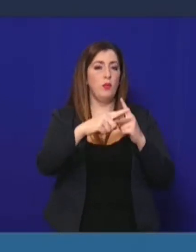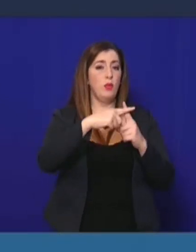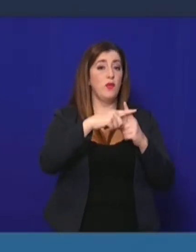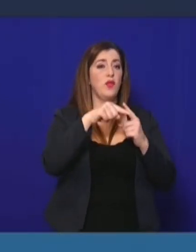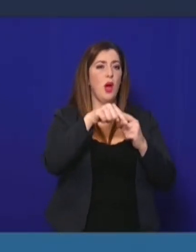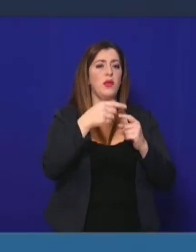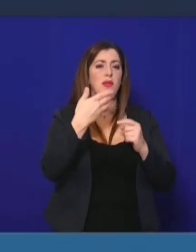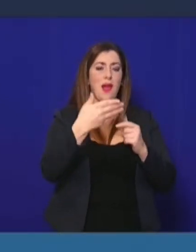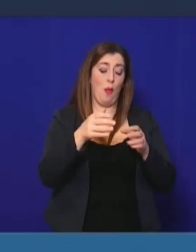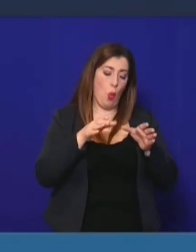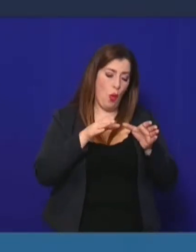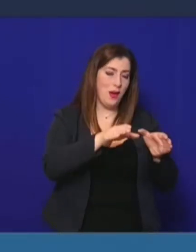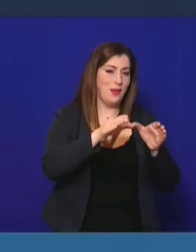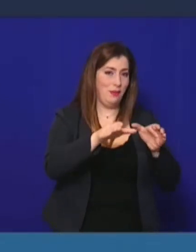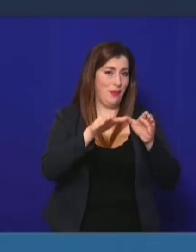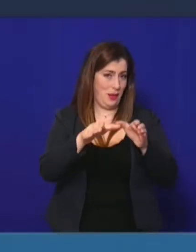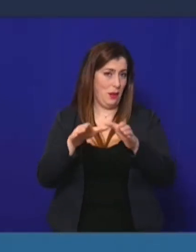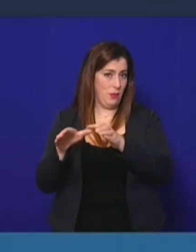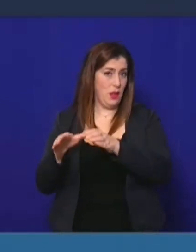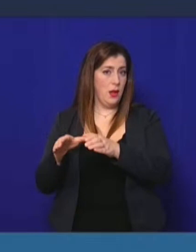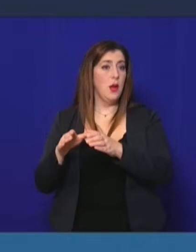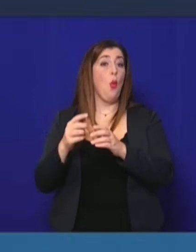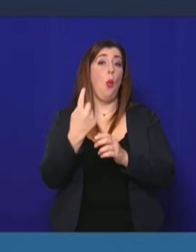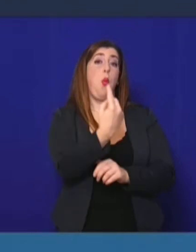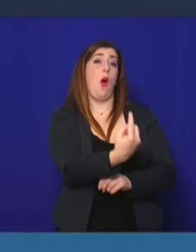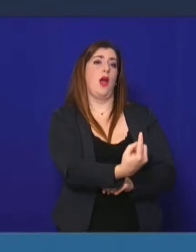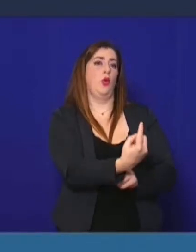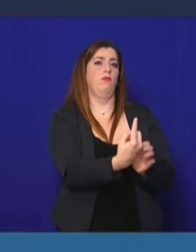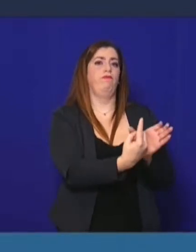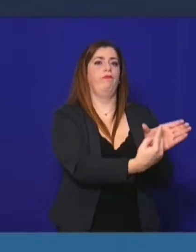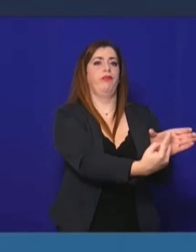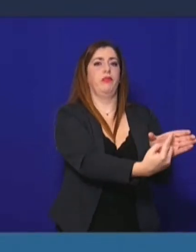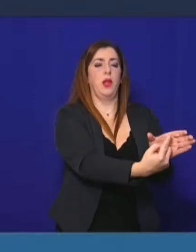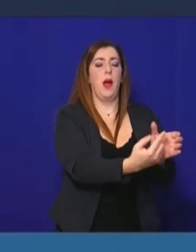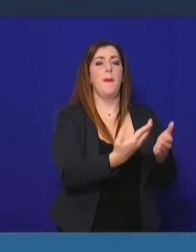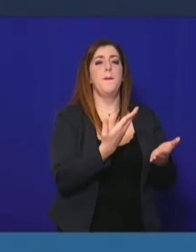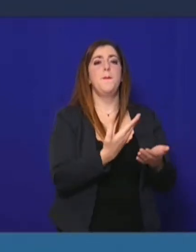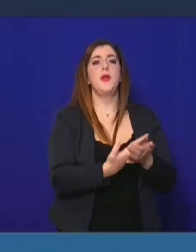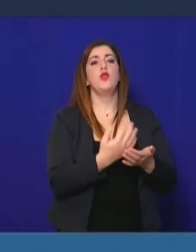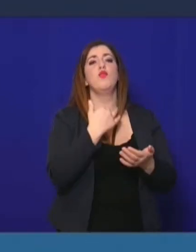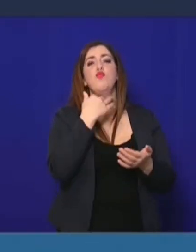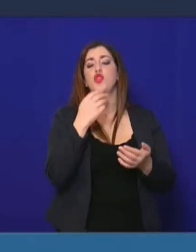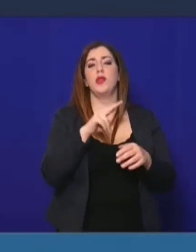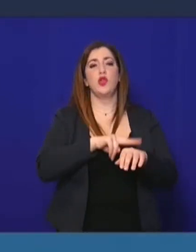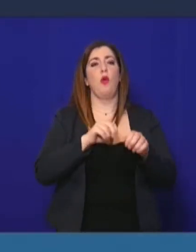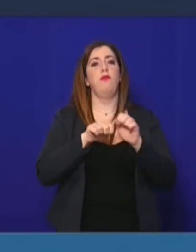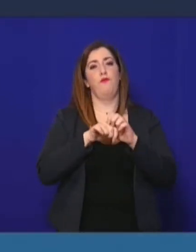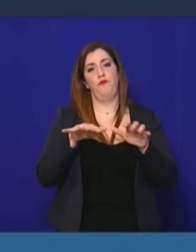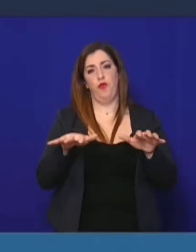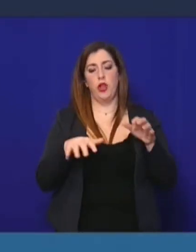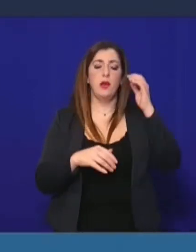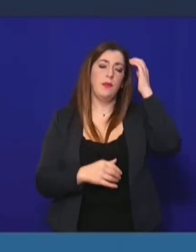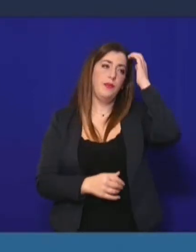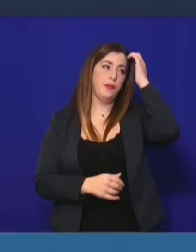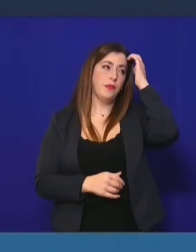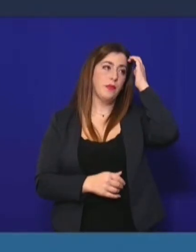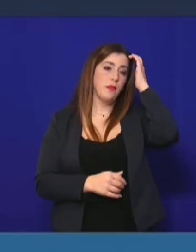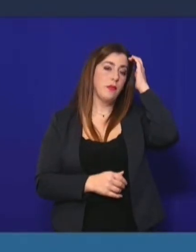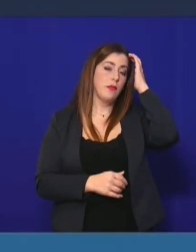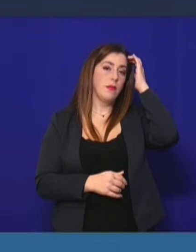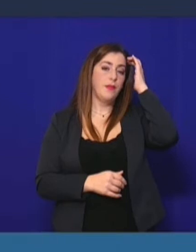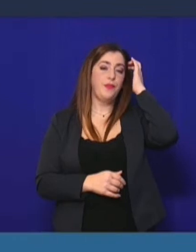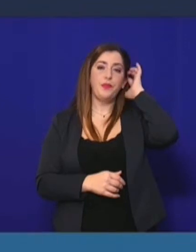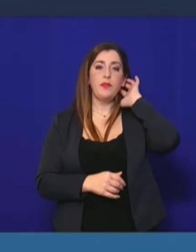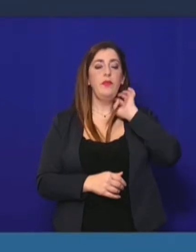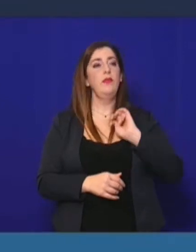mal-persuna wkoll ikunu qegħdin f'iżolazzjoni u kwarantina. Huwa bħalma ġie previst ukoll